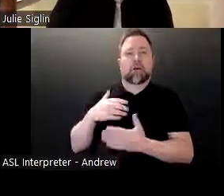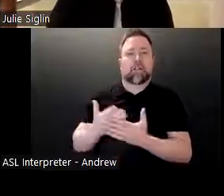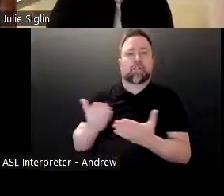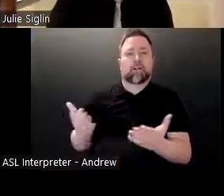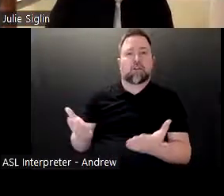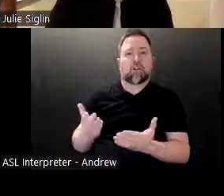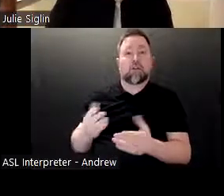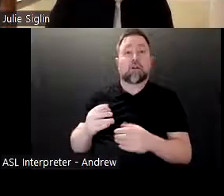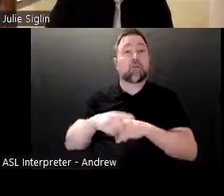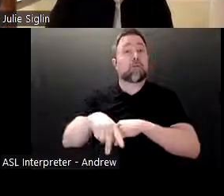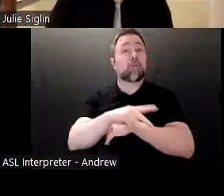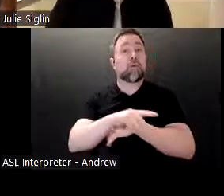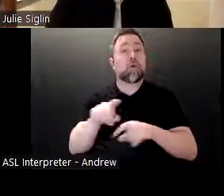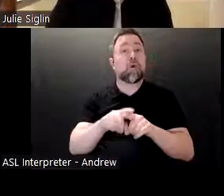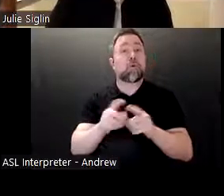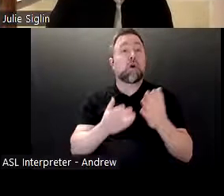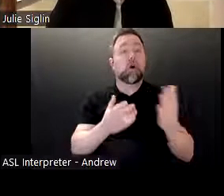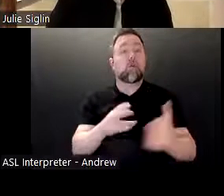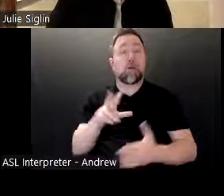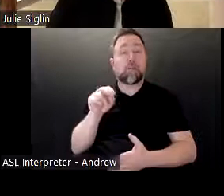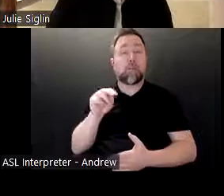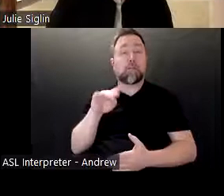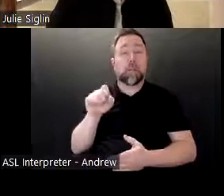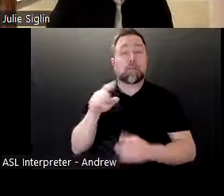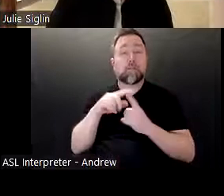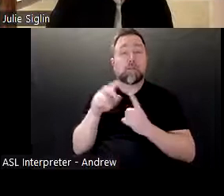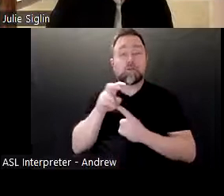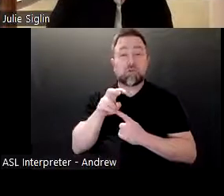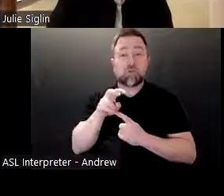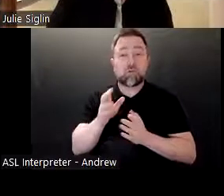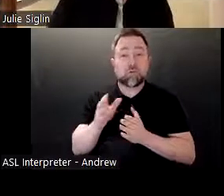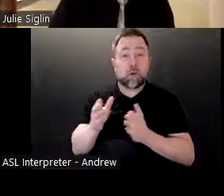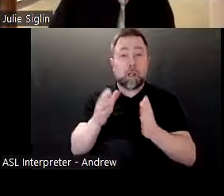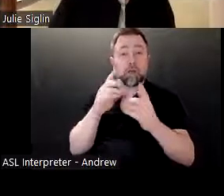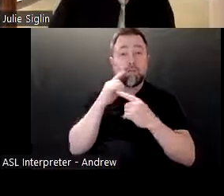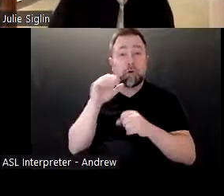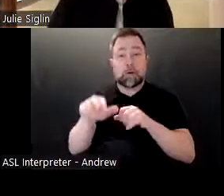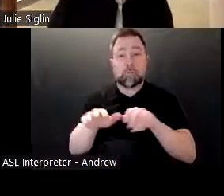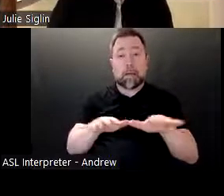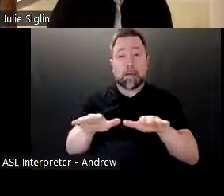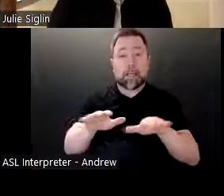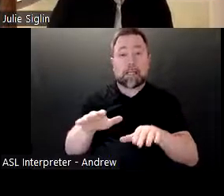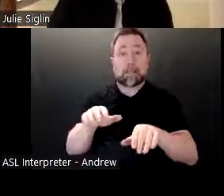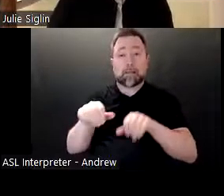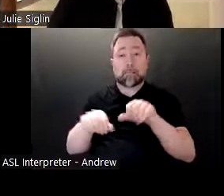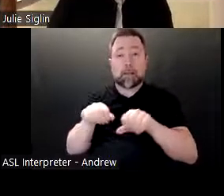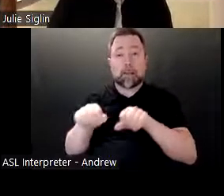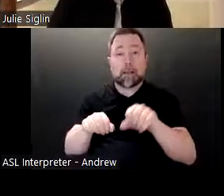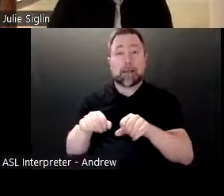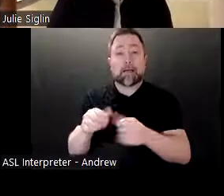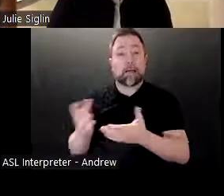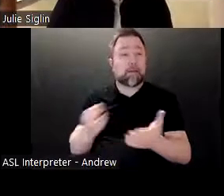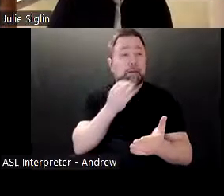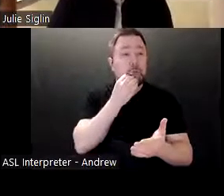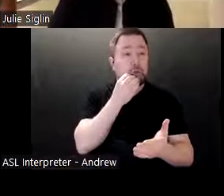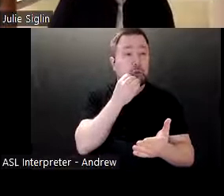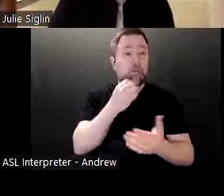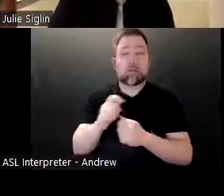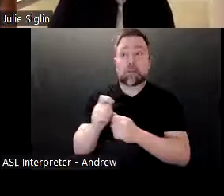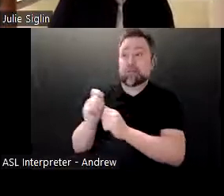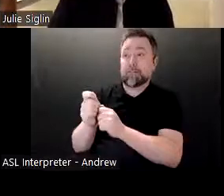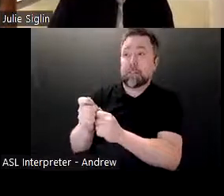park also offers more than 30 miles of trails for hiking or cycling, You can pack a picnic or fish, canoe, or kayak